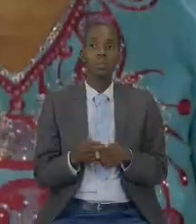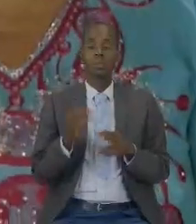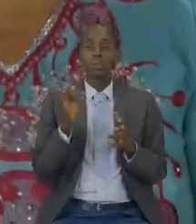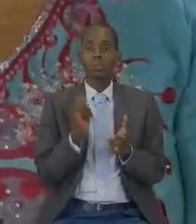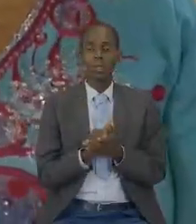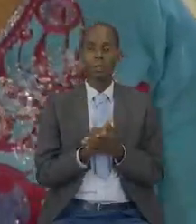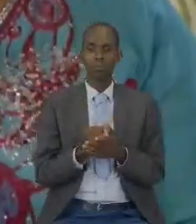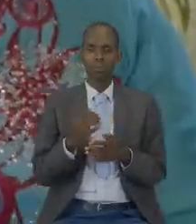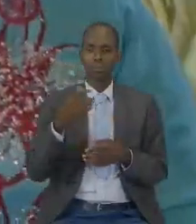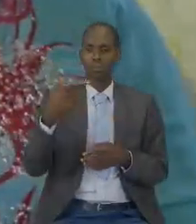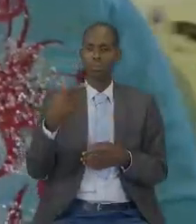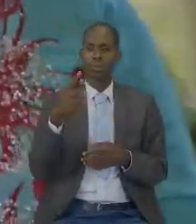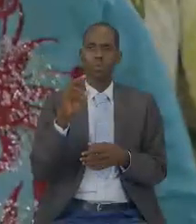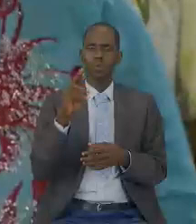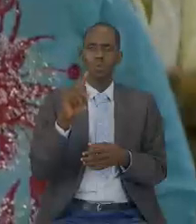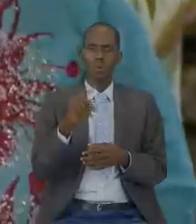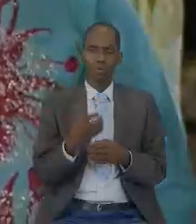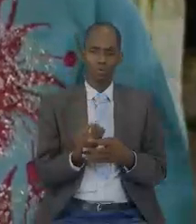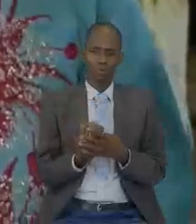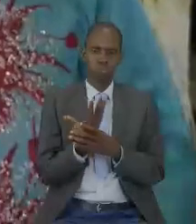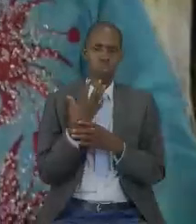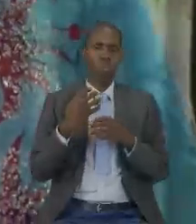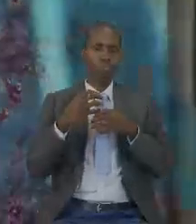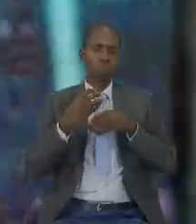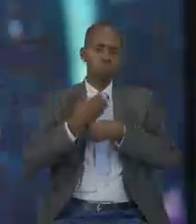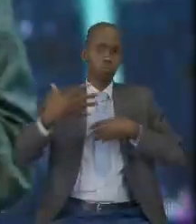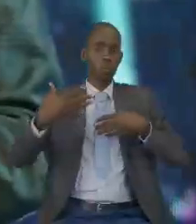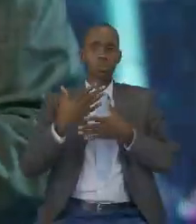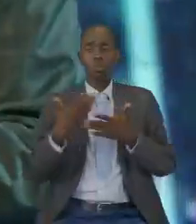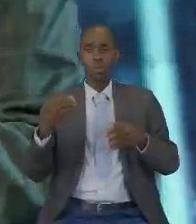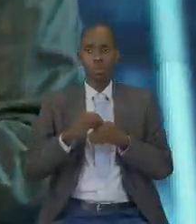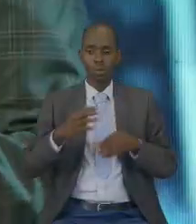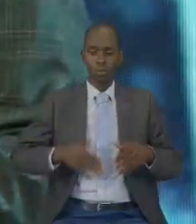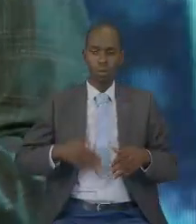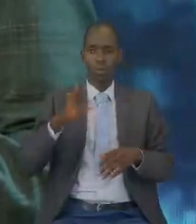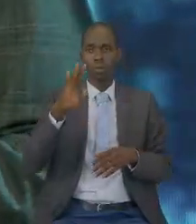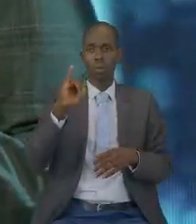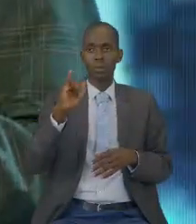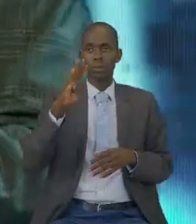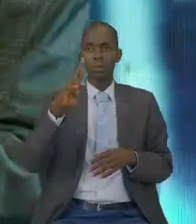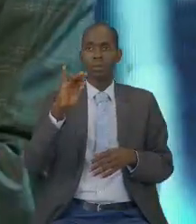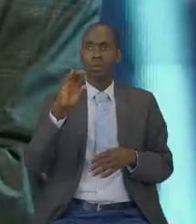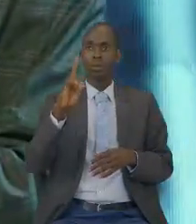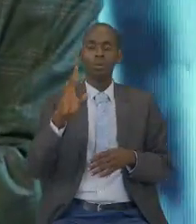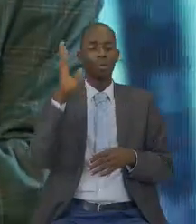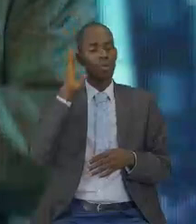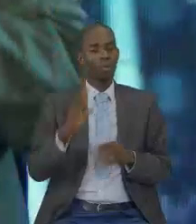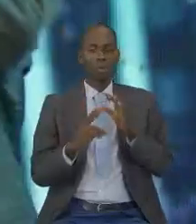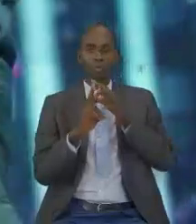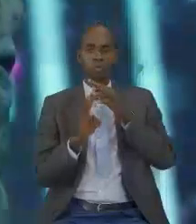growth, fibroid, it will disappear. And all that sin you've been